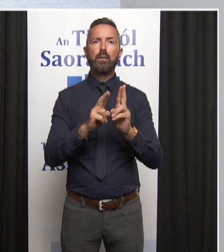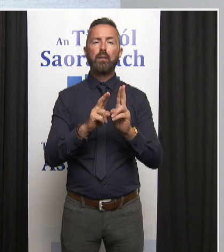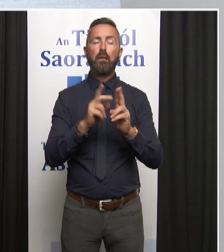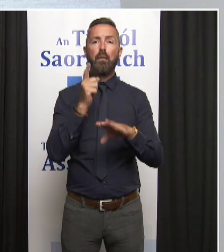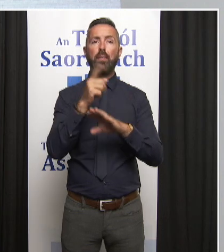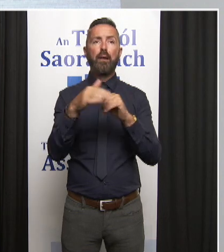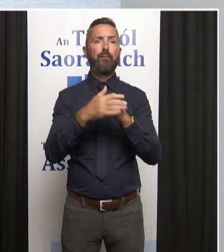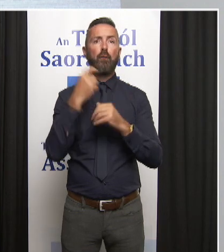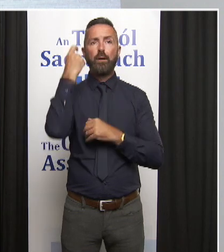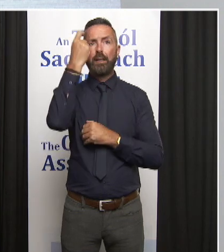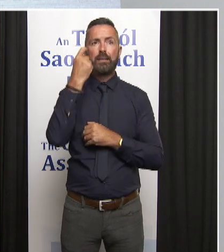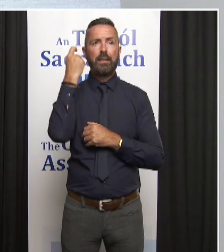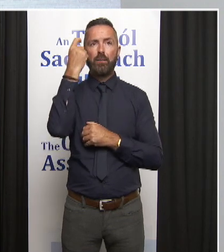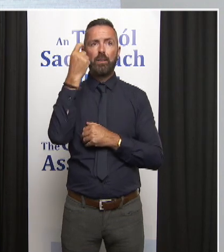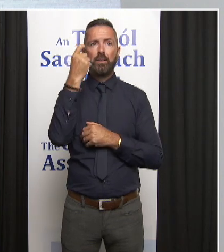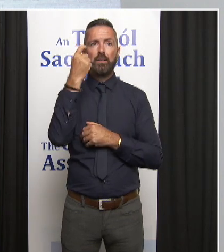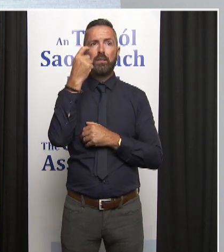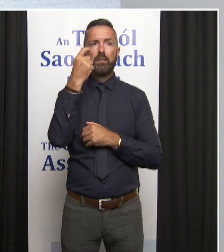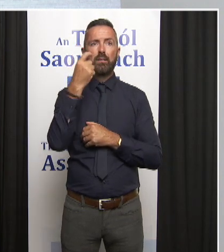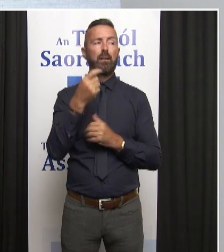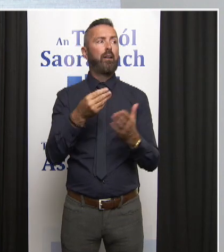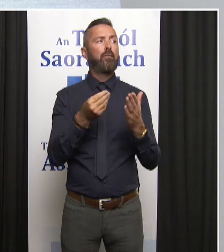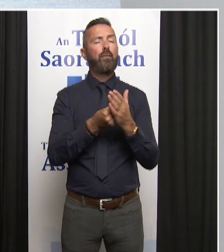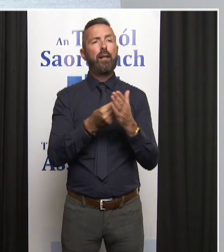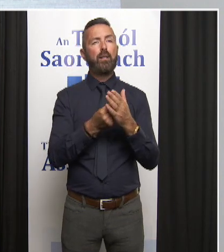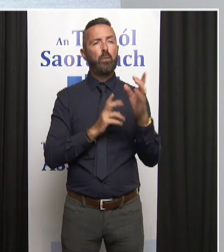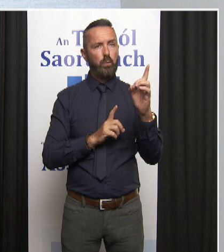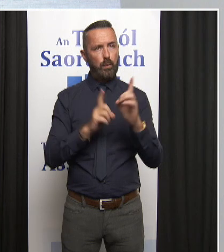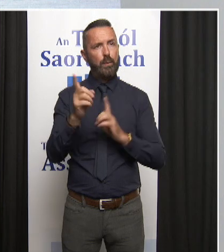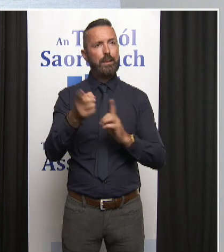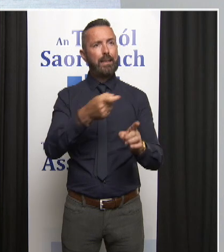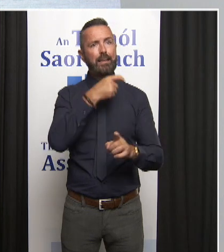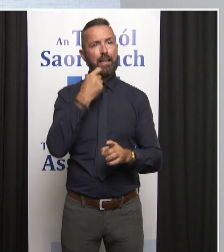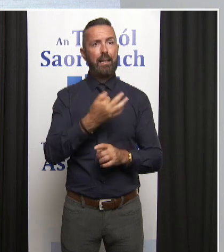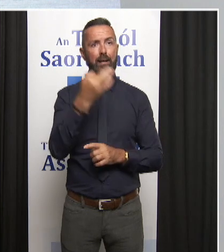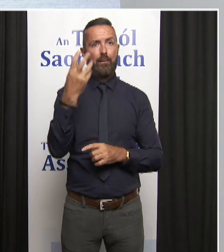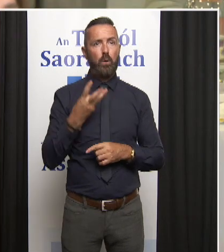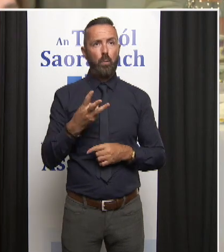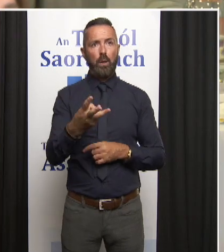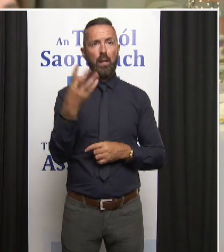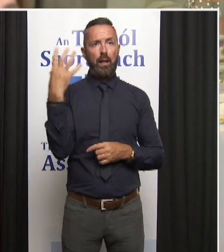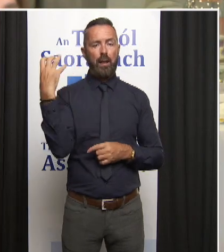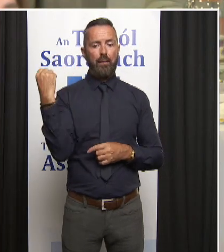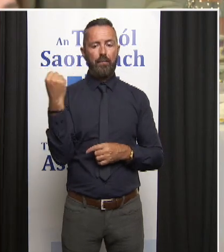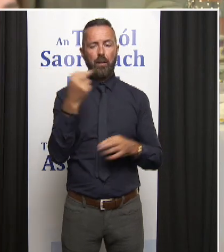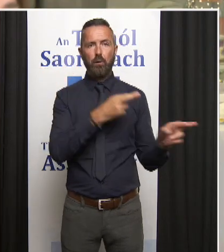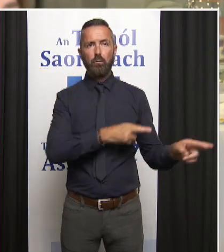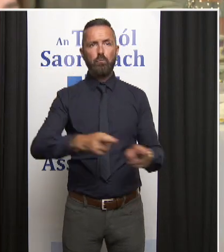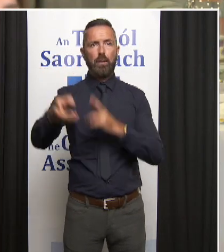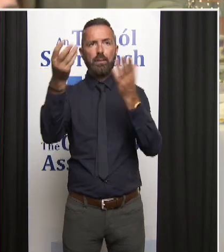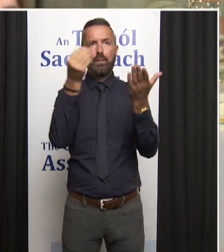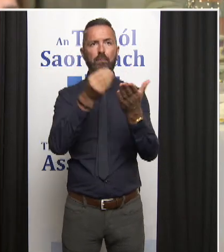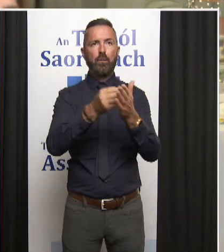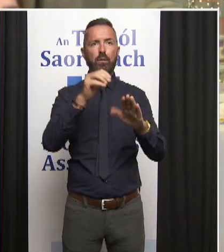consideration in regards to finances. But we did say that if there was going to be like raising funds